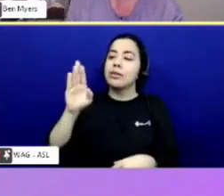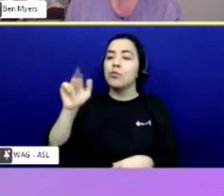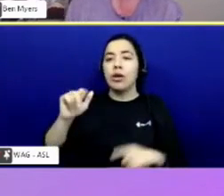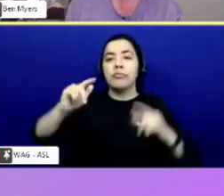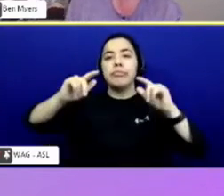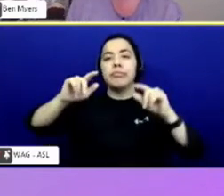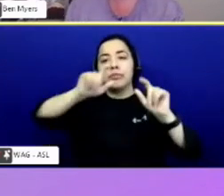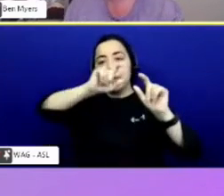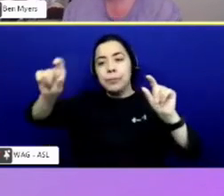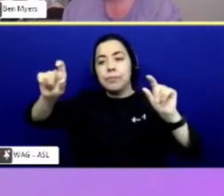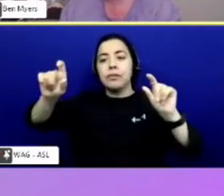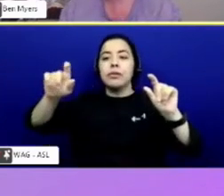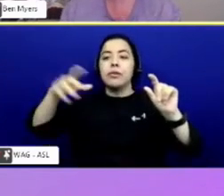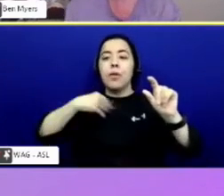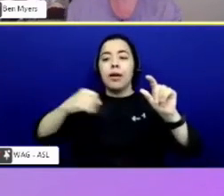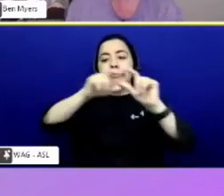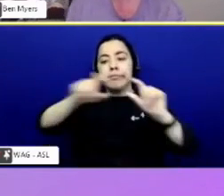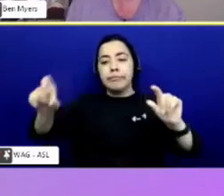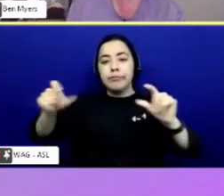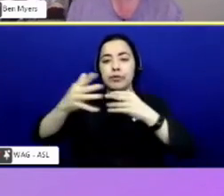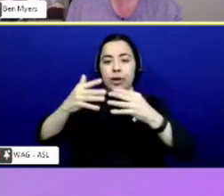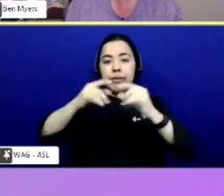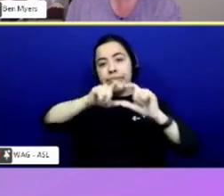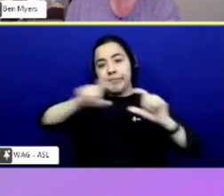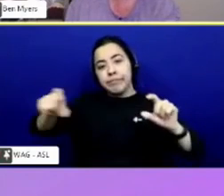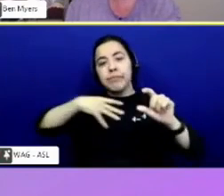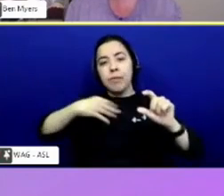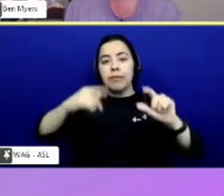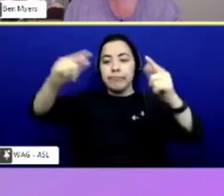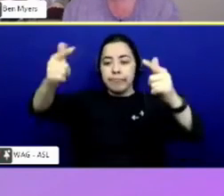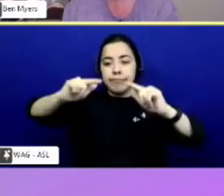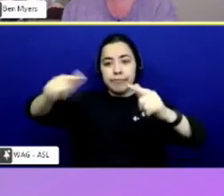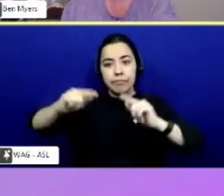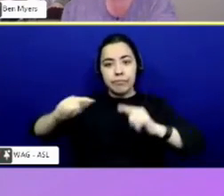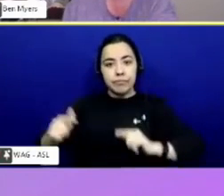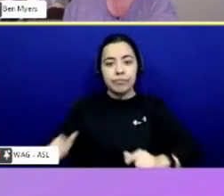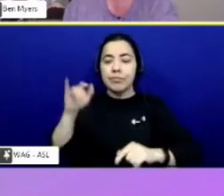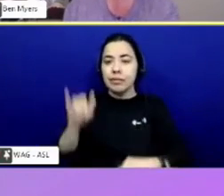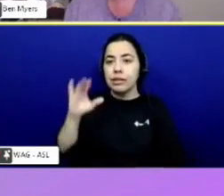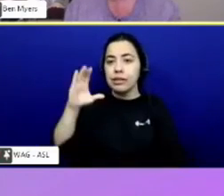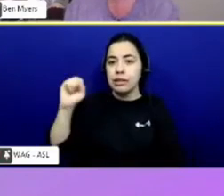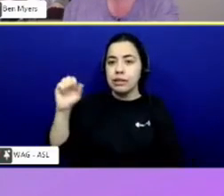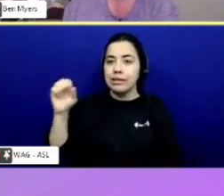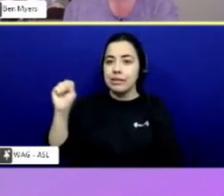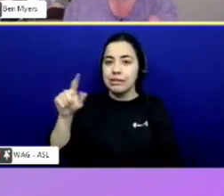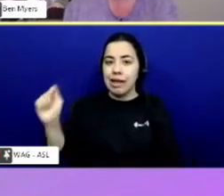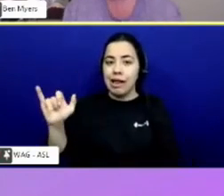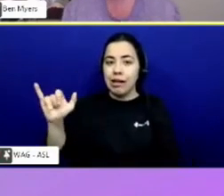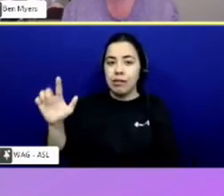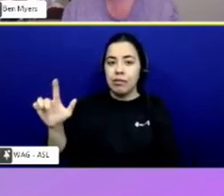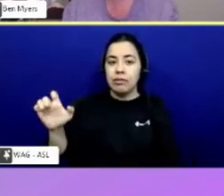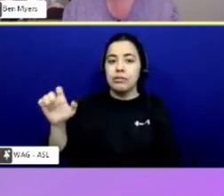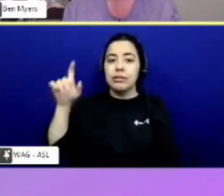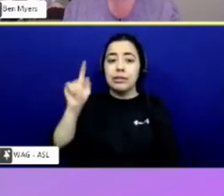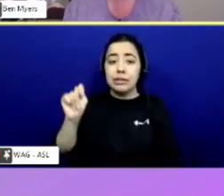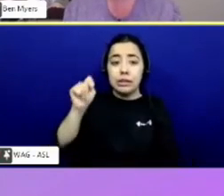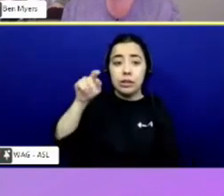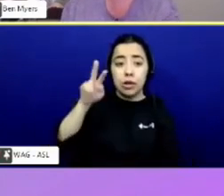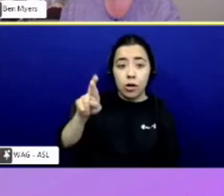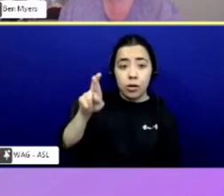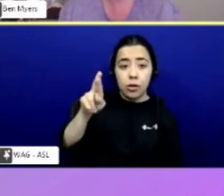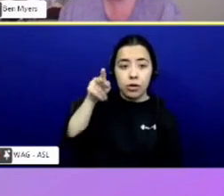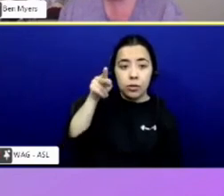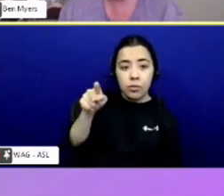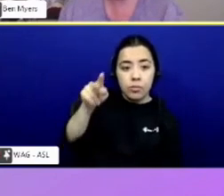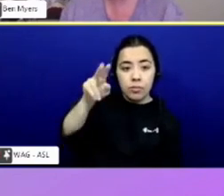naturally. And the way I'm doing this is with a CSS style for tr:(nth child even, and